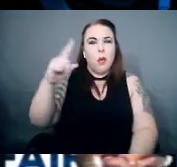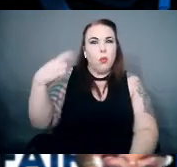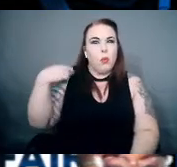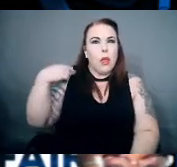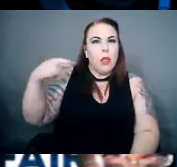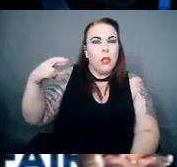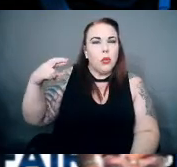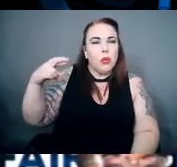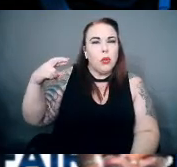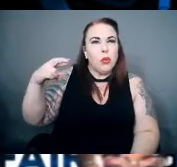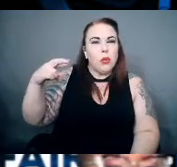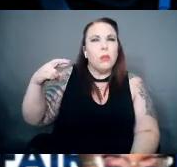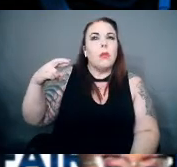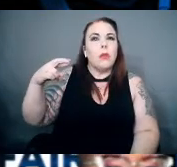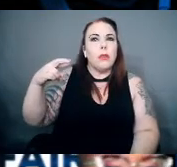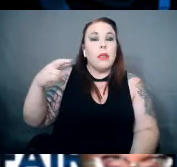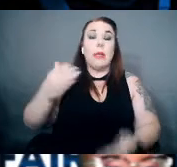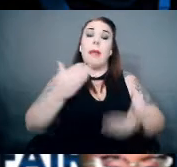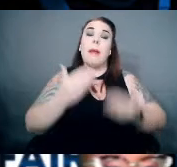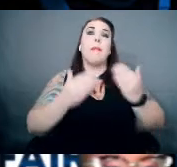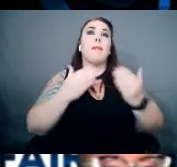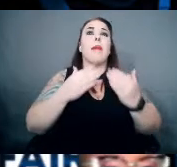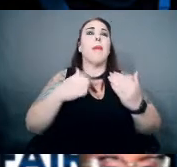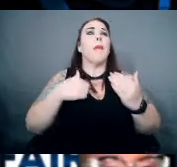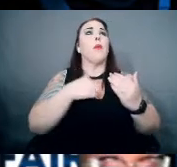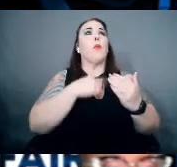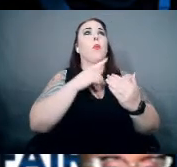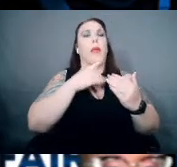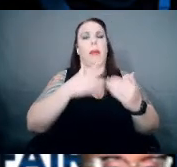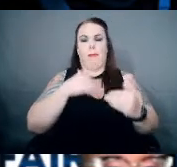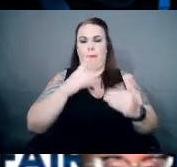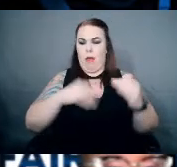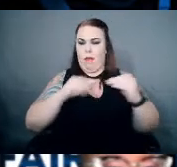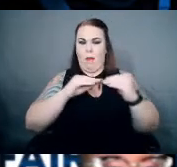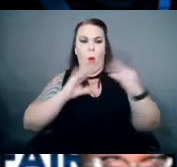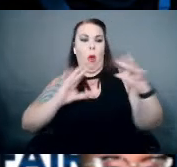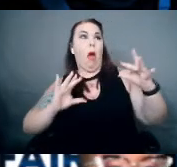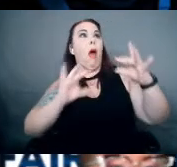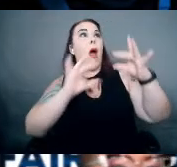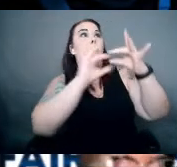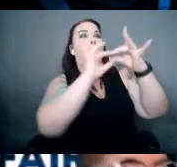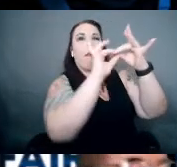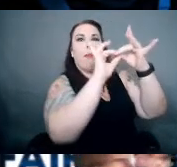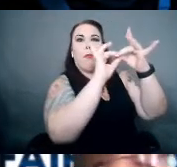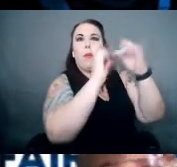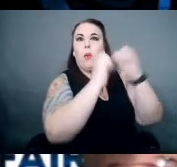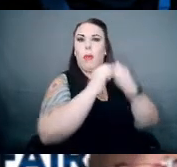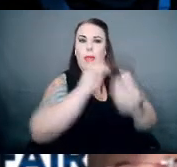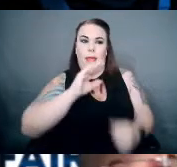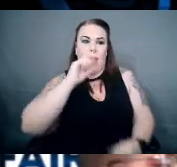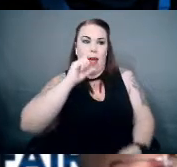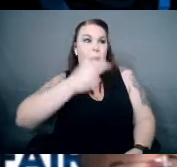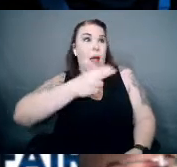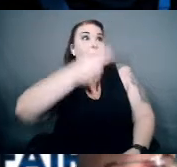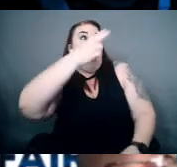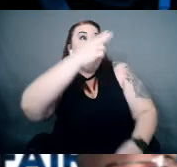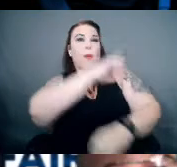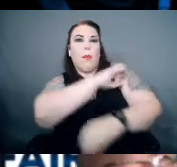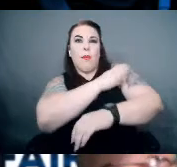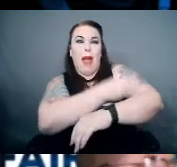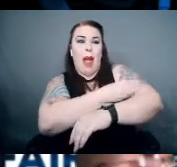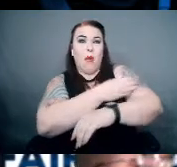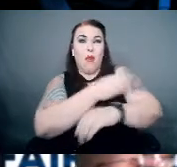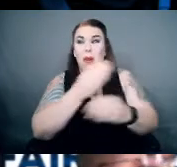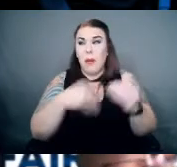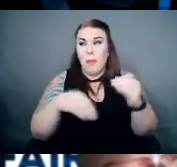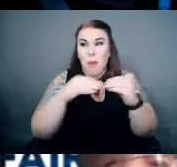a higher spirit, a higher power in our sex life than people even understand.